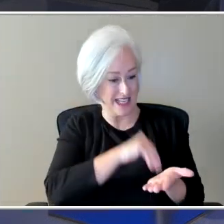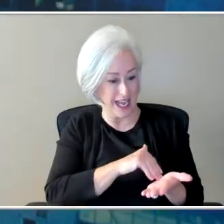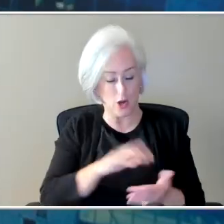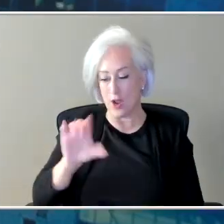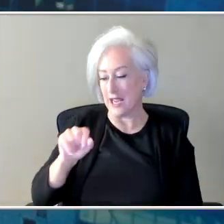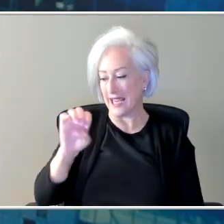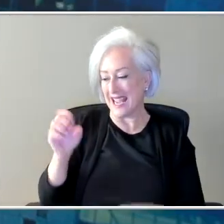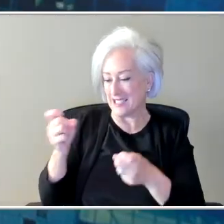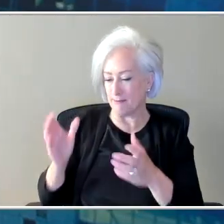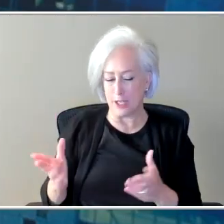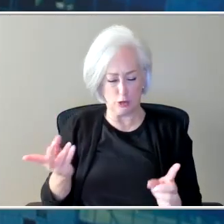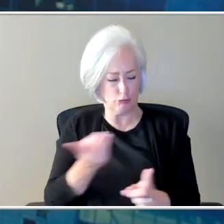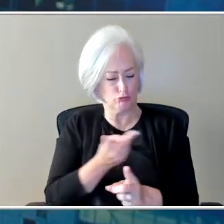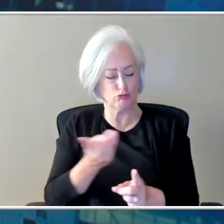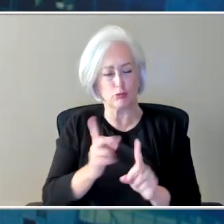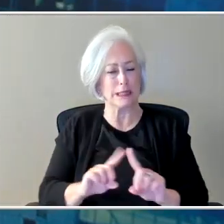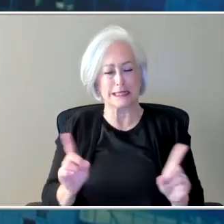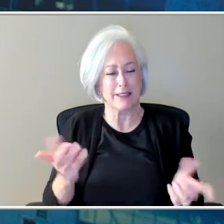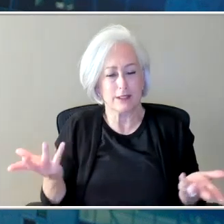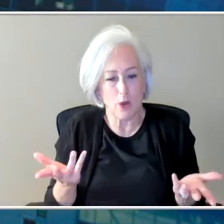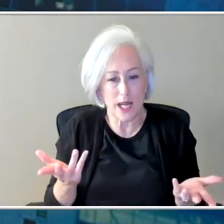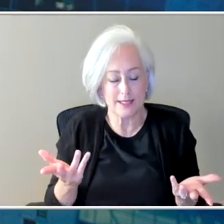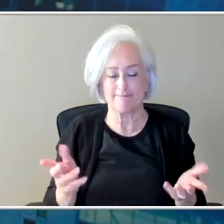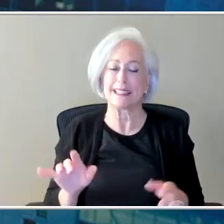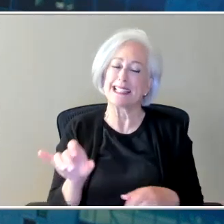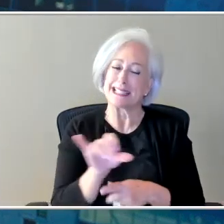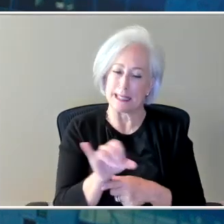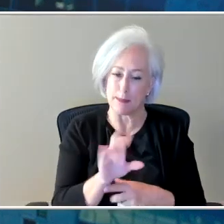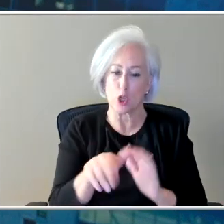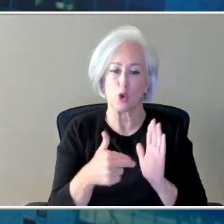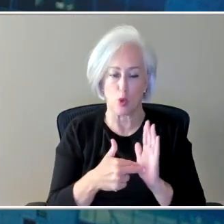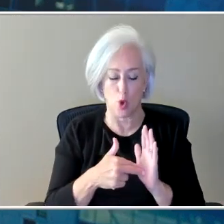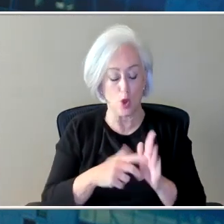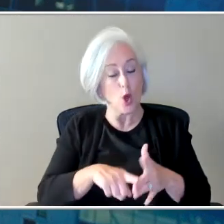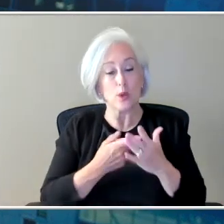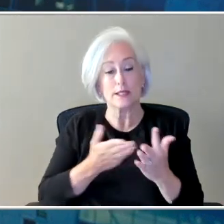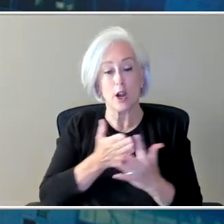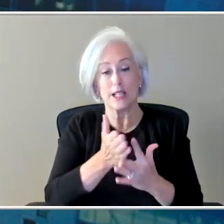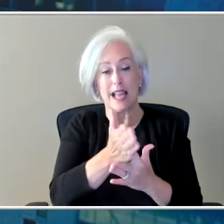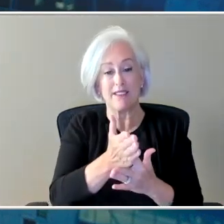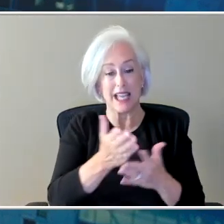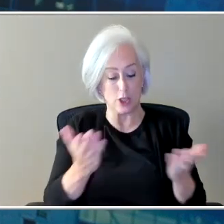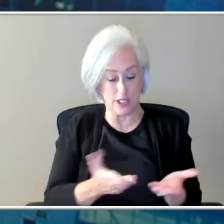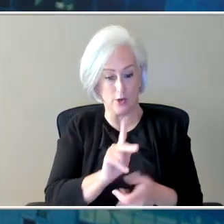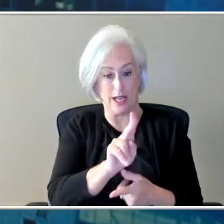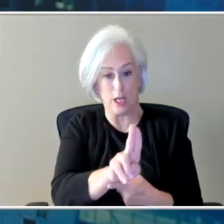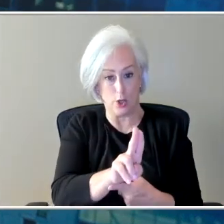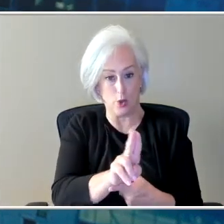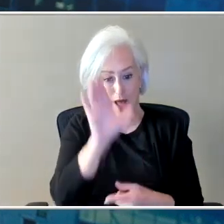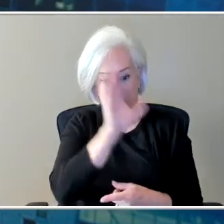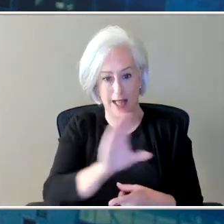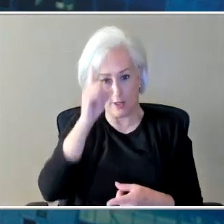similar roles, and honestly, when we started nurse navigation at KU, I initially looked for people that had a